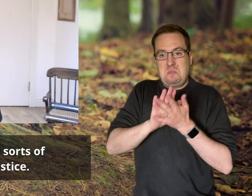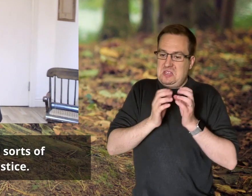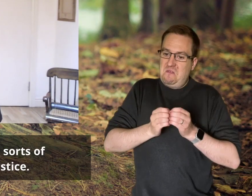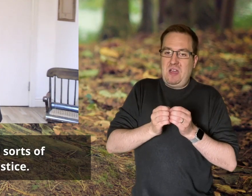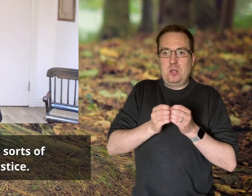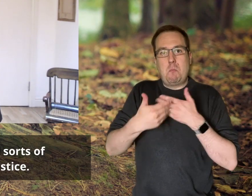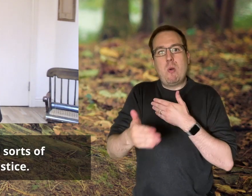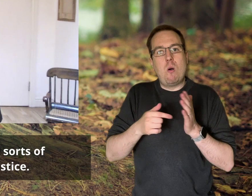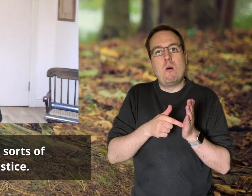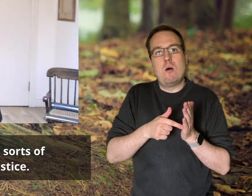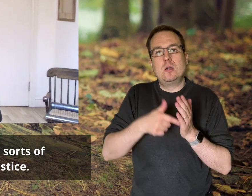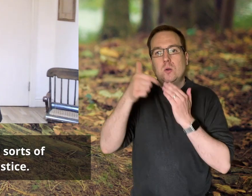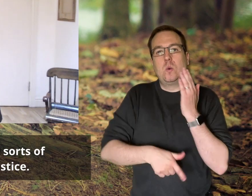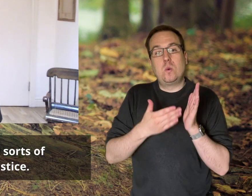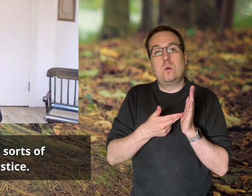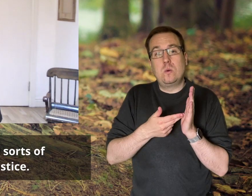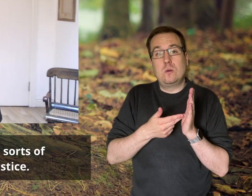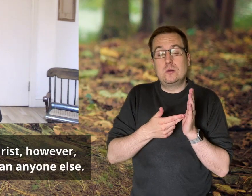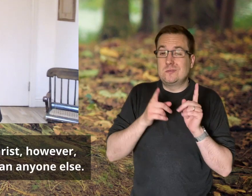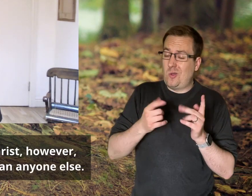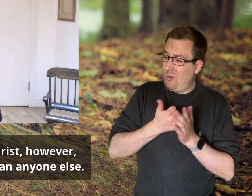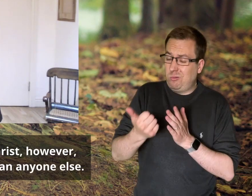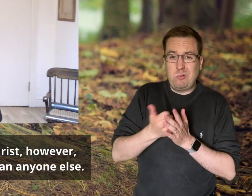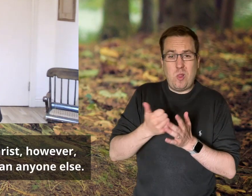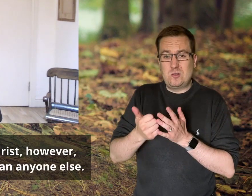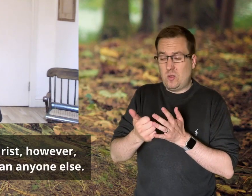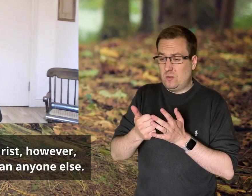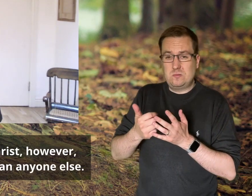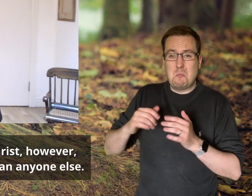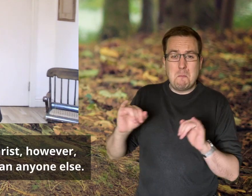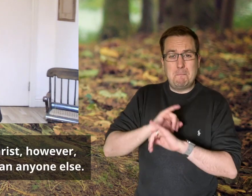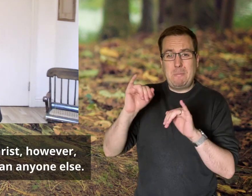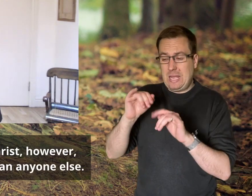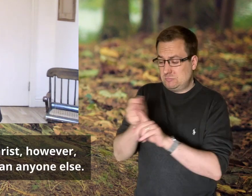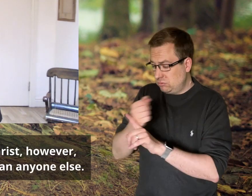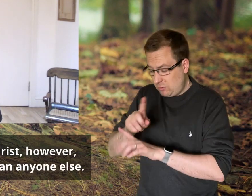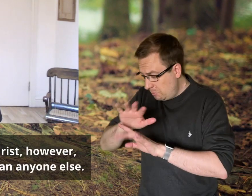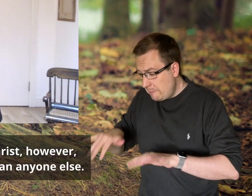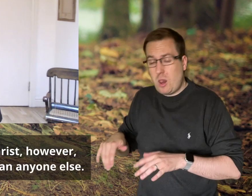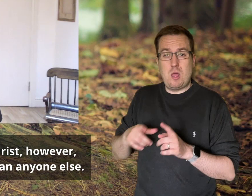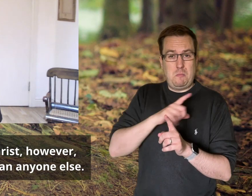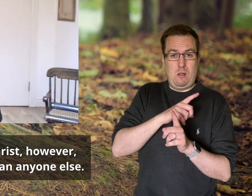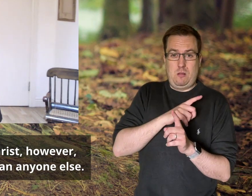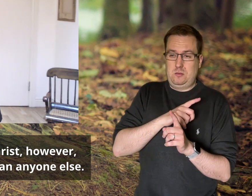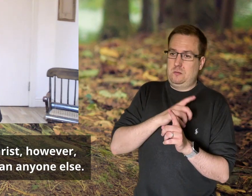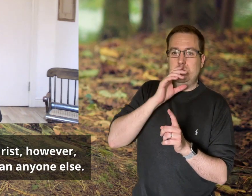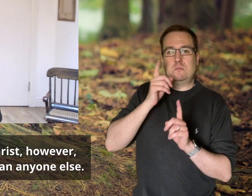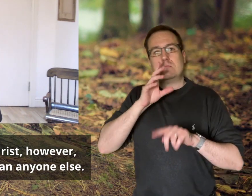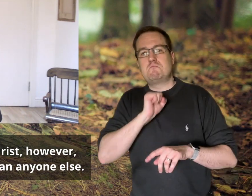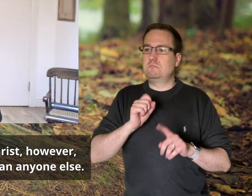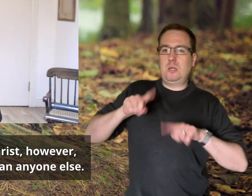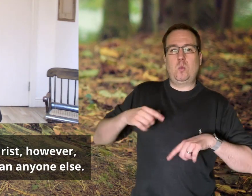fostered all sorts of mistreatment and injustice. Under the lordship of Jesus Christ, however, no one has